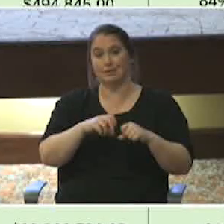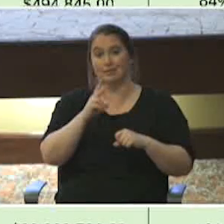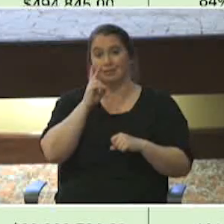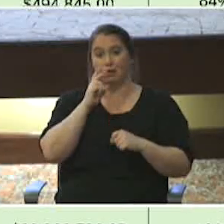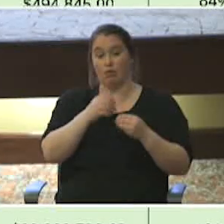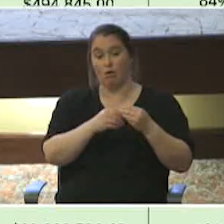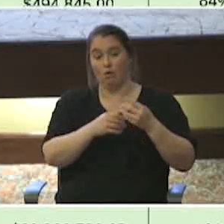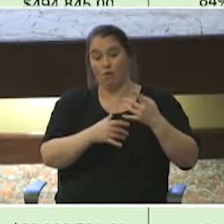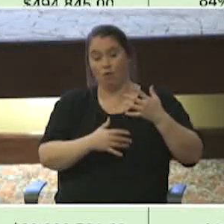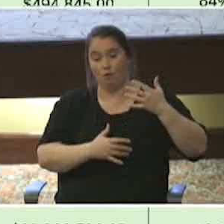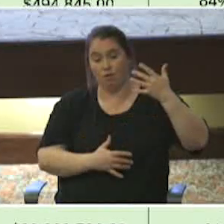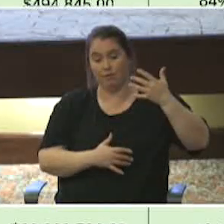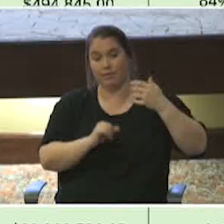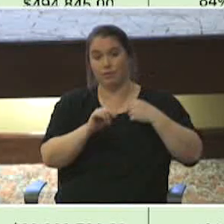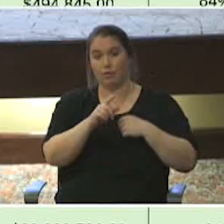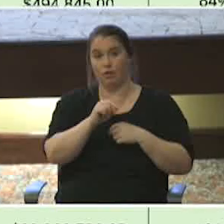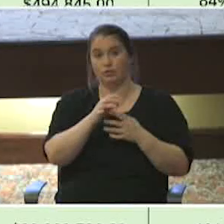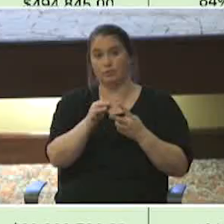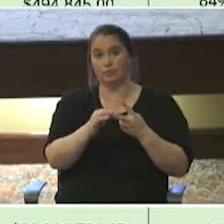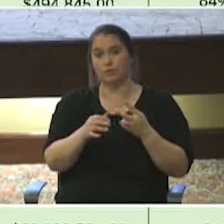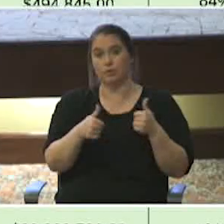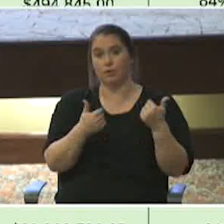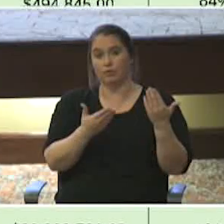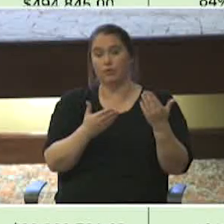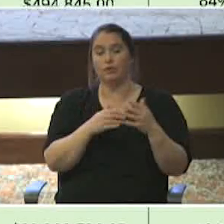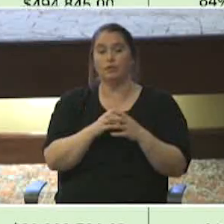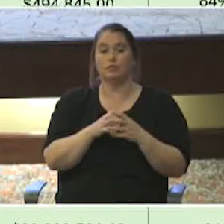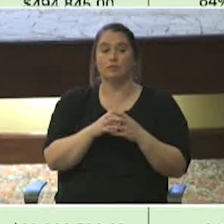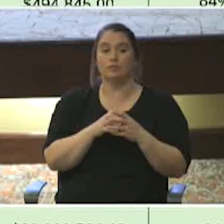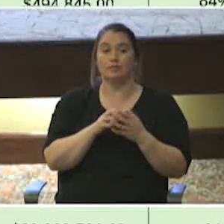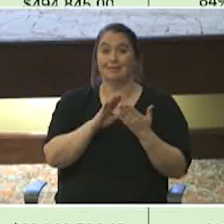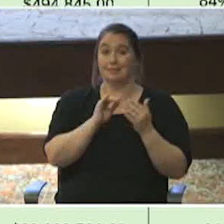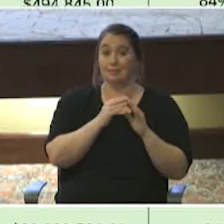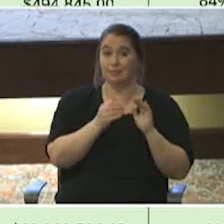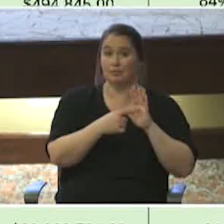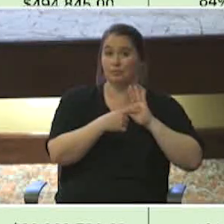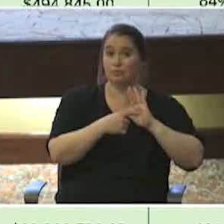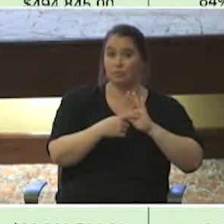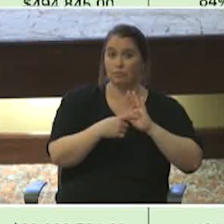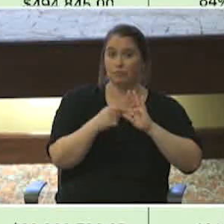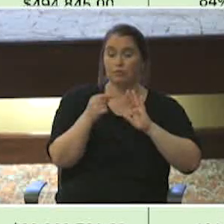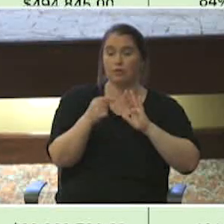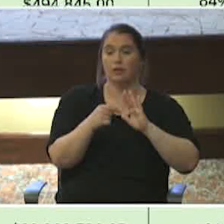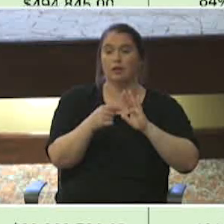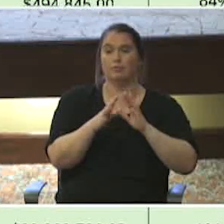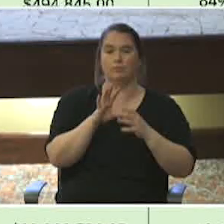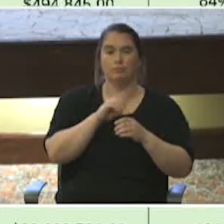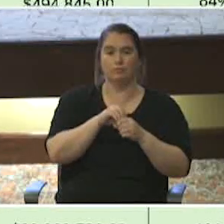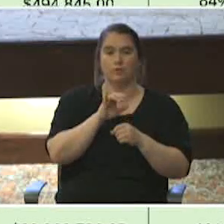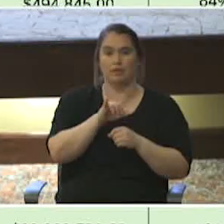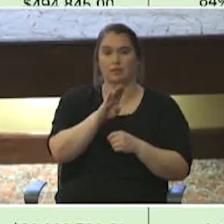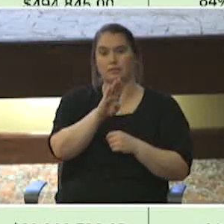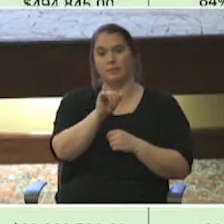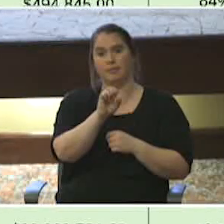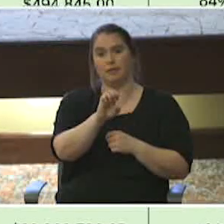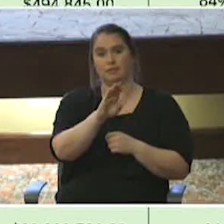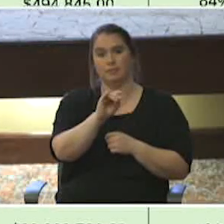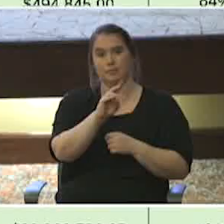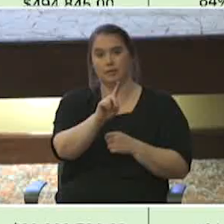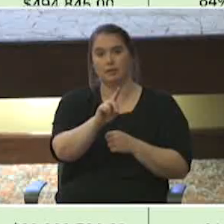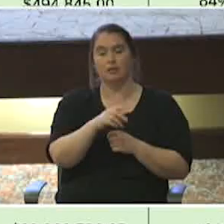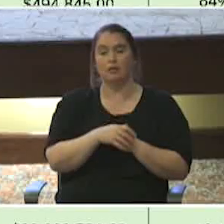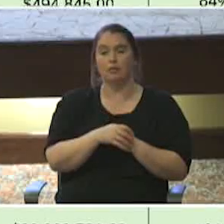that we included. There's a historic Sandtown display. We included that as a base bid